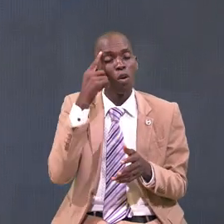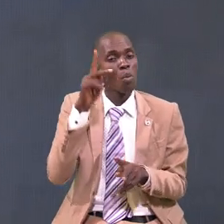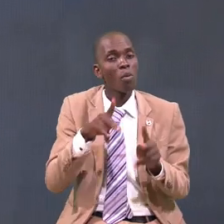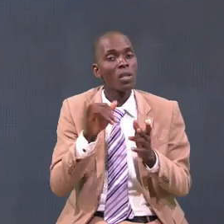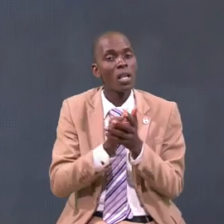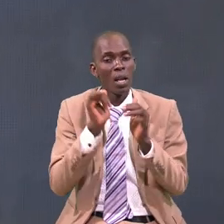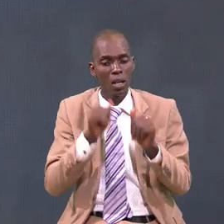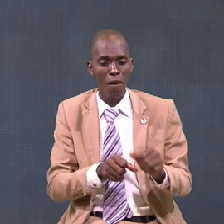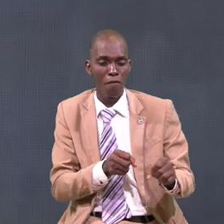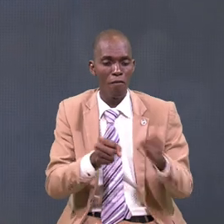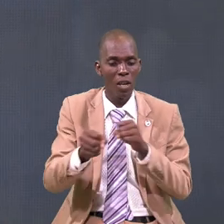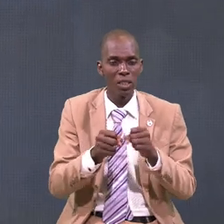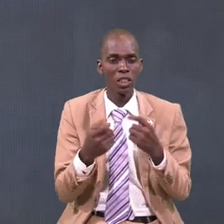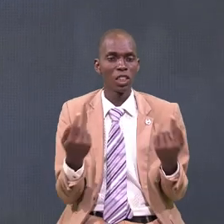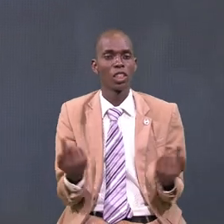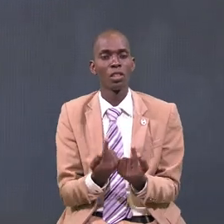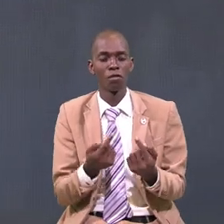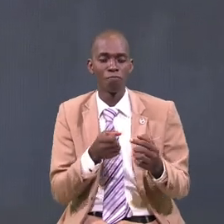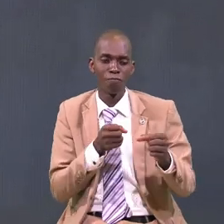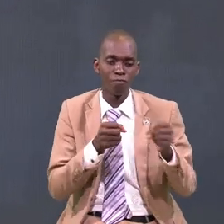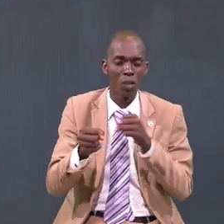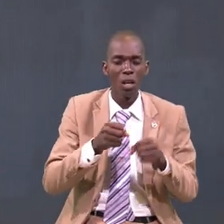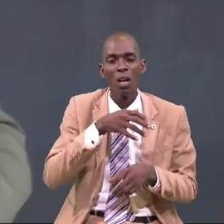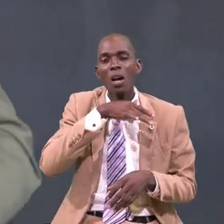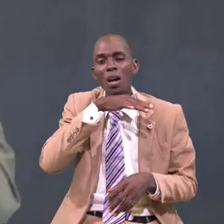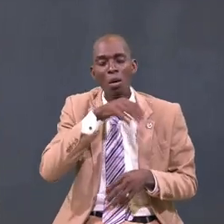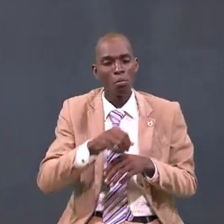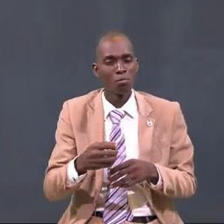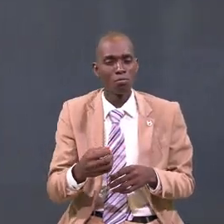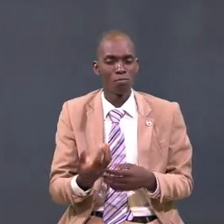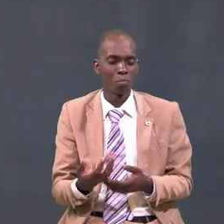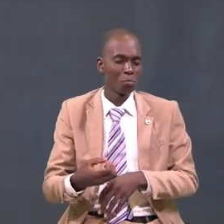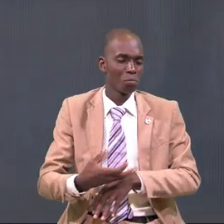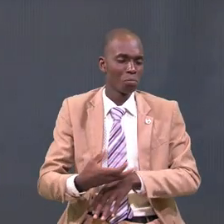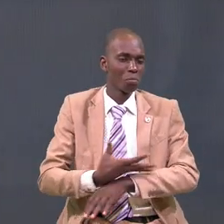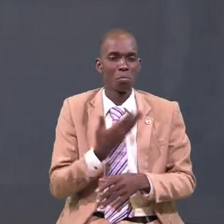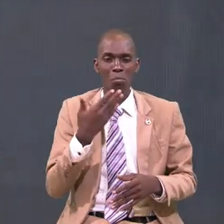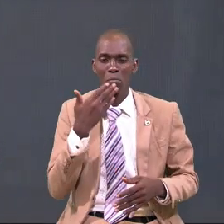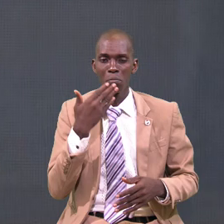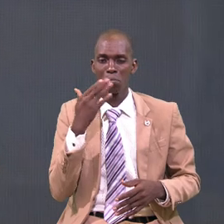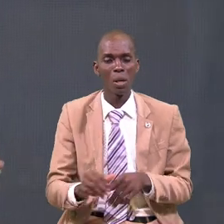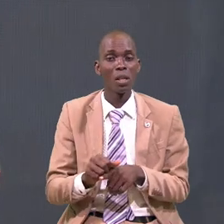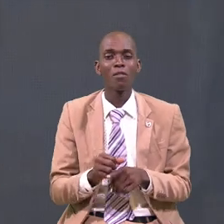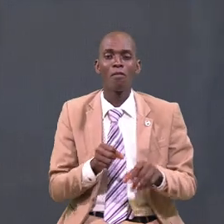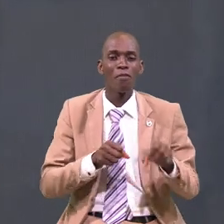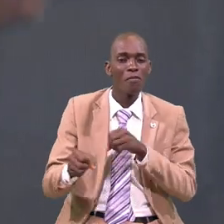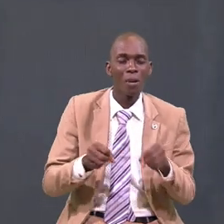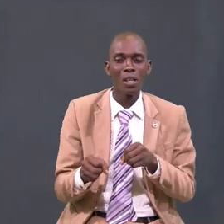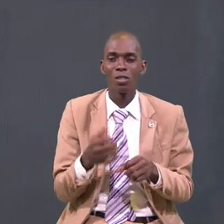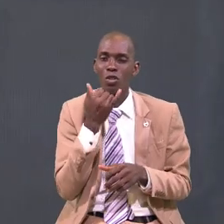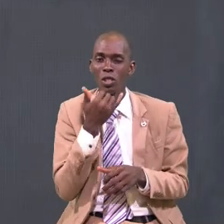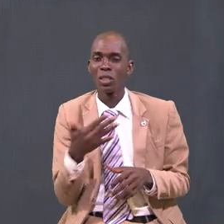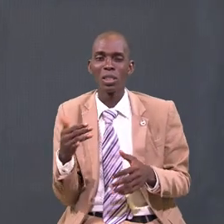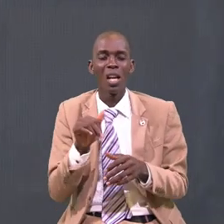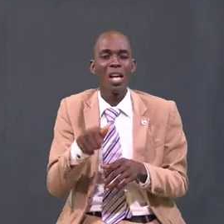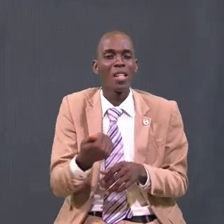fight corruption, fight compromise. Anywhere you are, in any